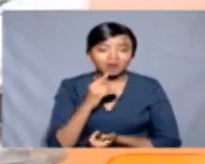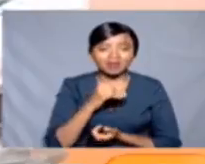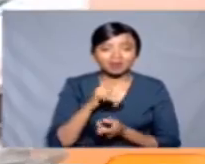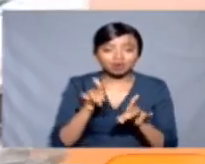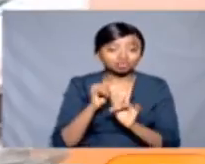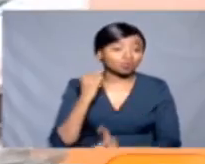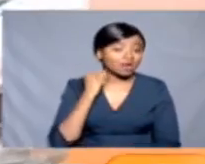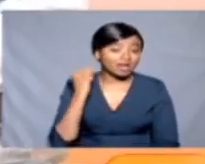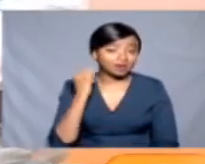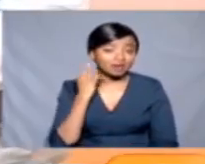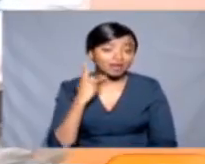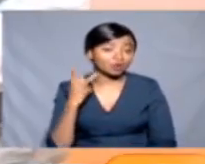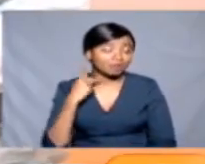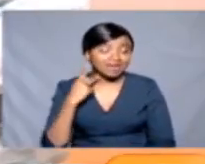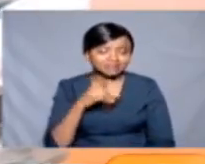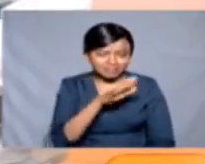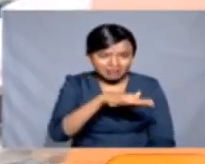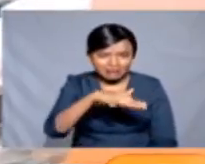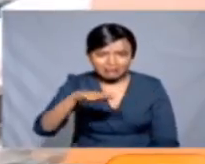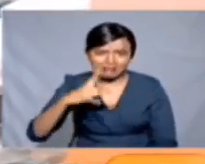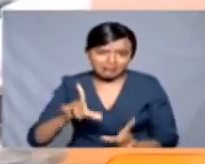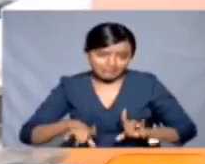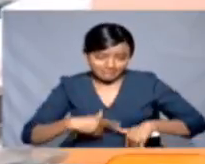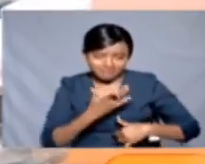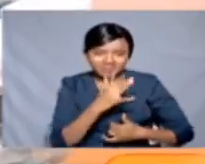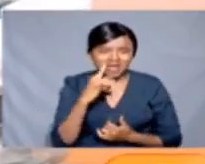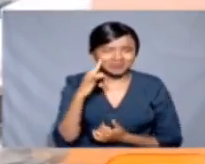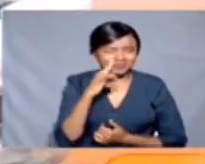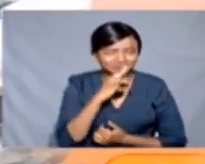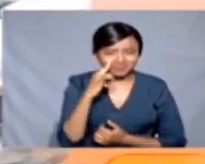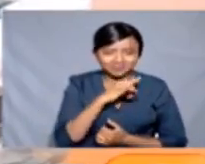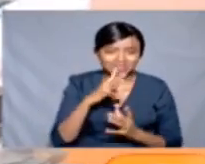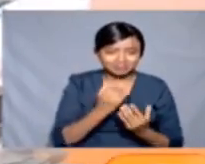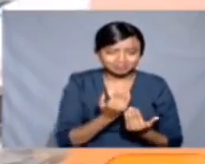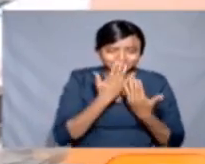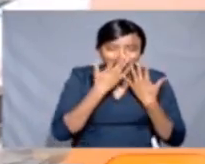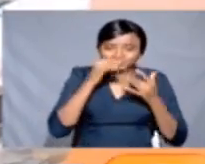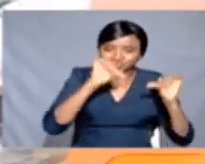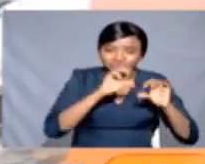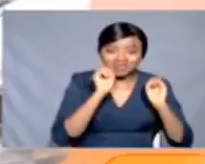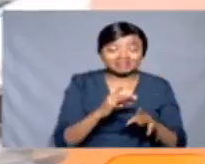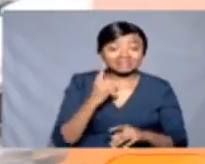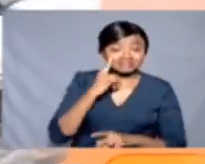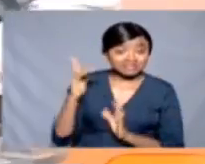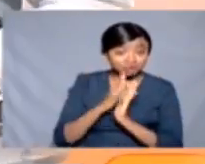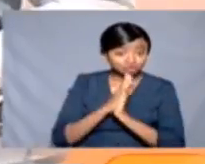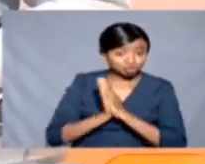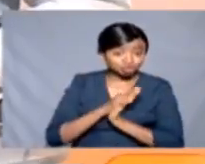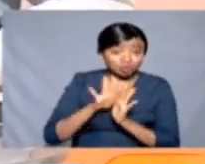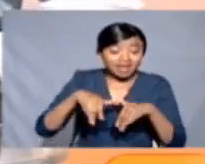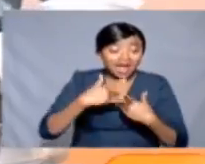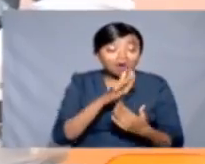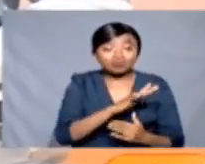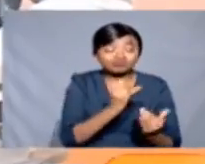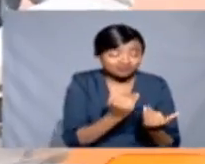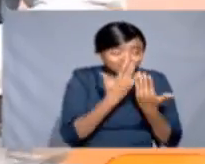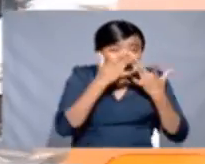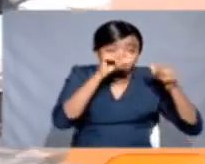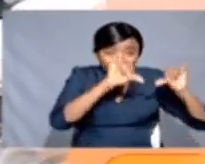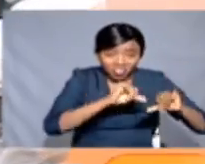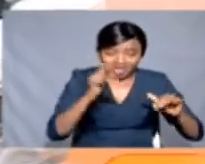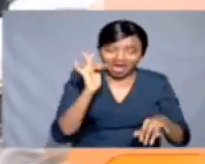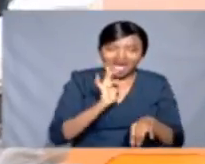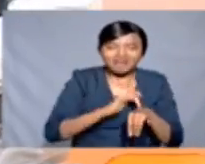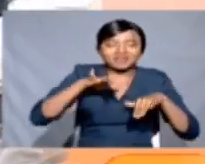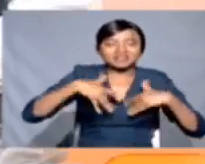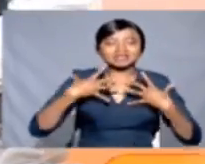special report, The Choking City, our very own Enoch Sokolia looks at the increasing health concerns in Nairobi City